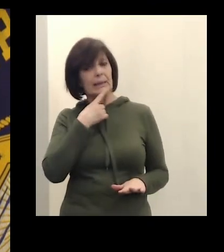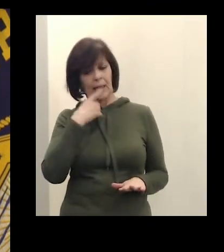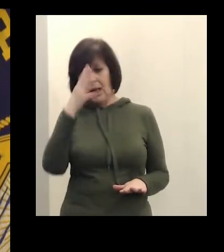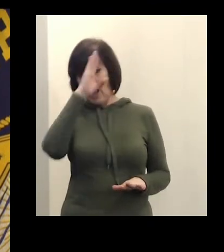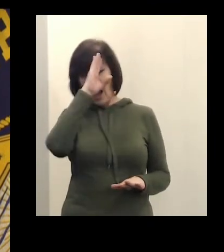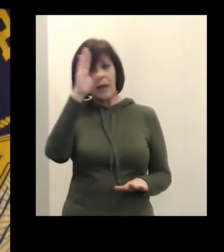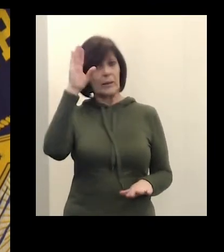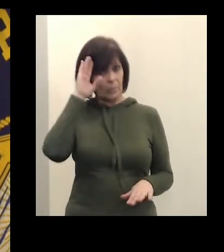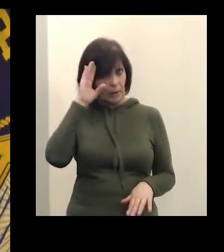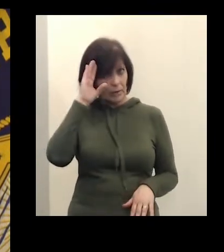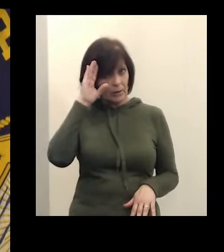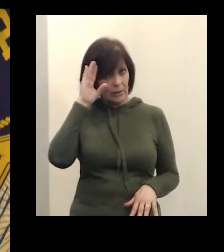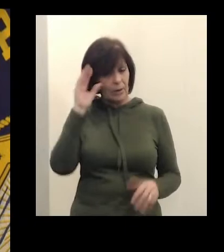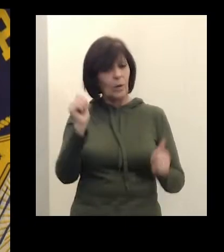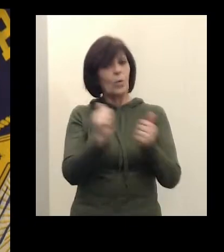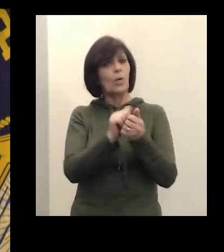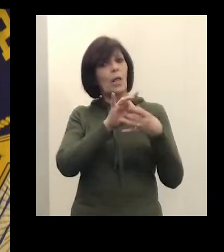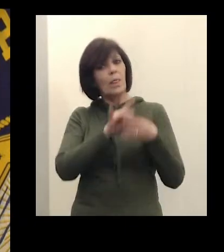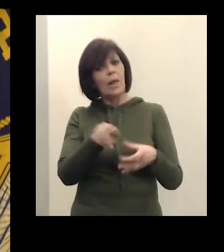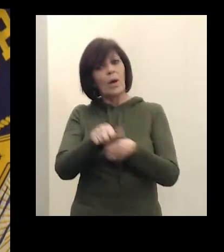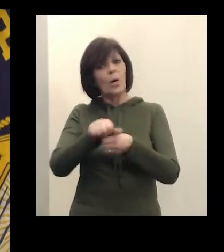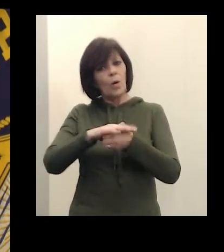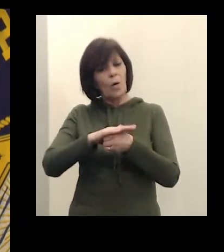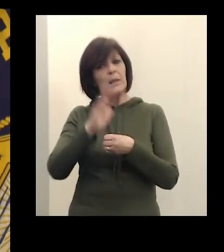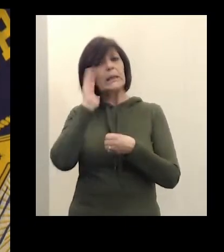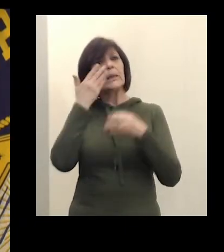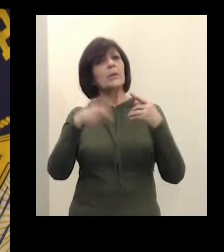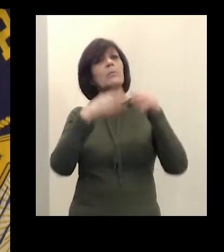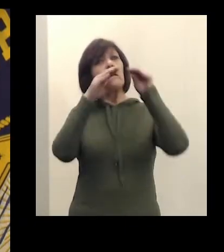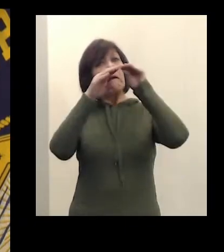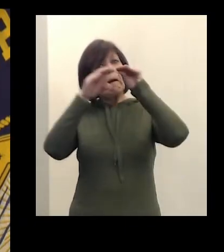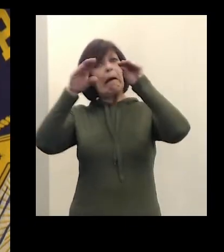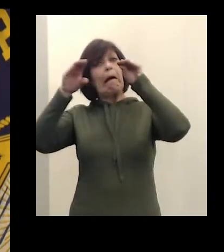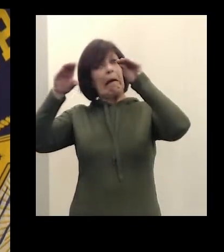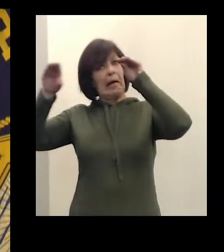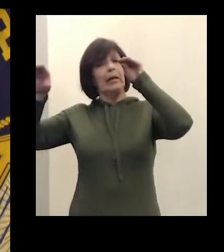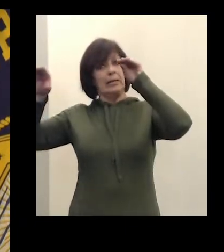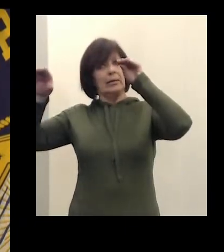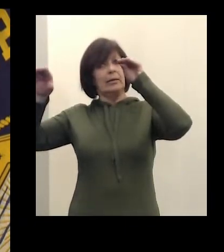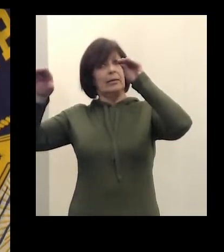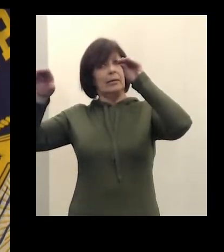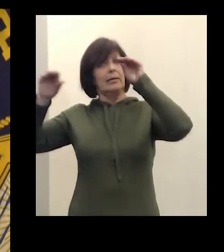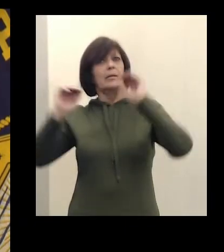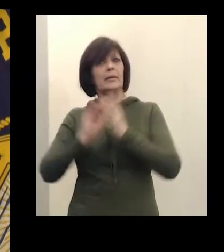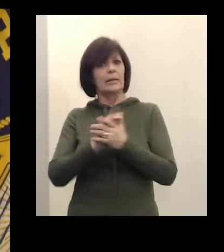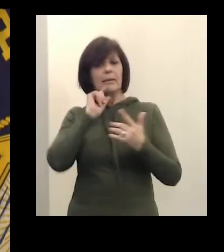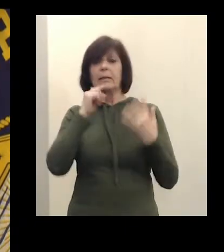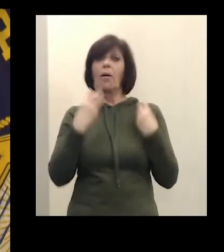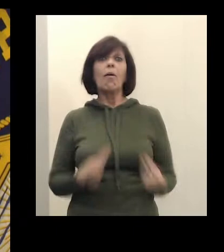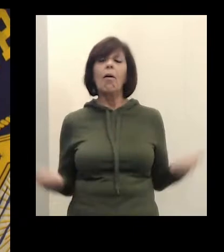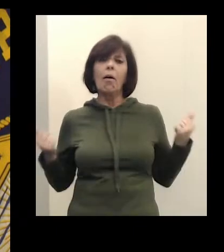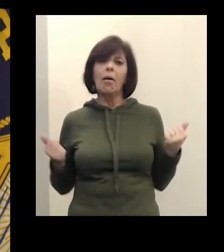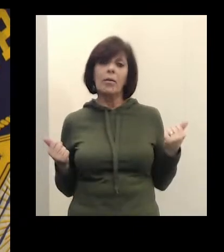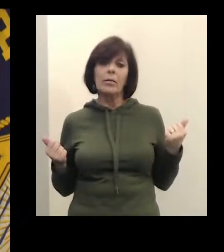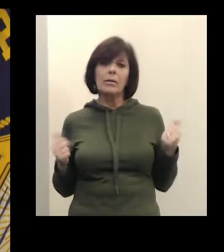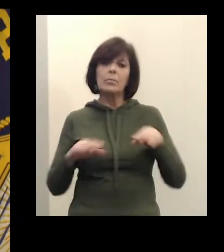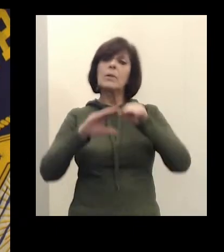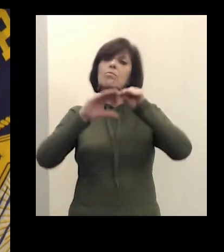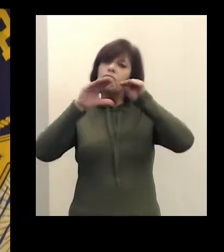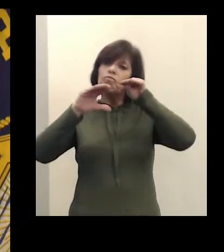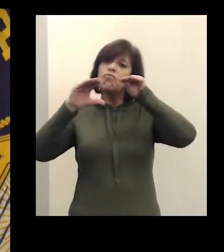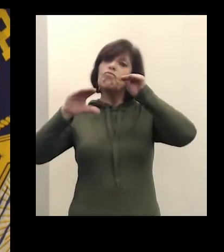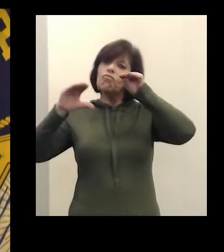regards to COVID patients seems to have plateaued. It's kind of hanging out at that same area. Goes up a couple cases, goes down, goes up a couple